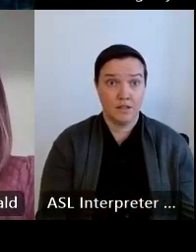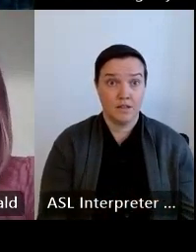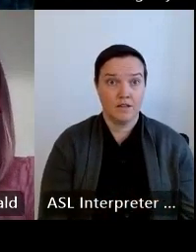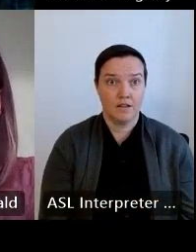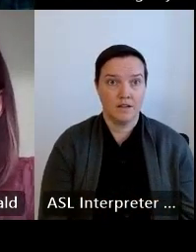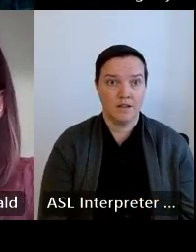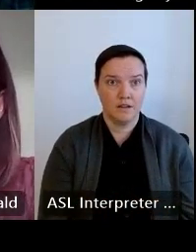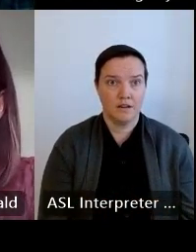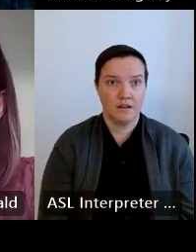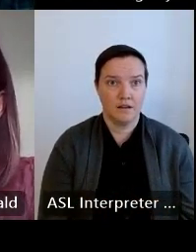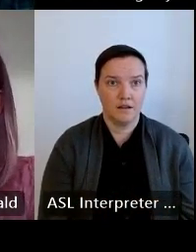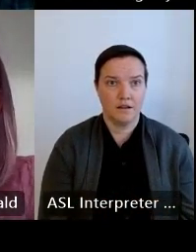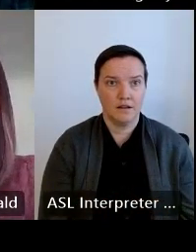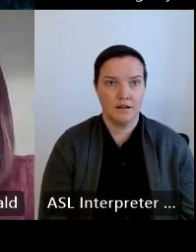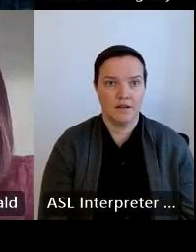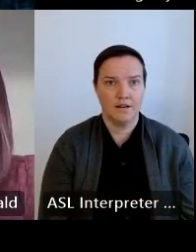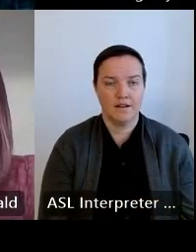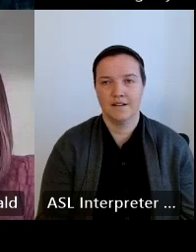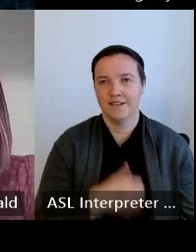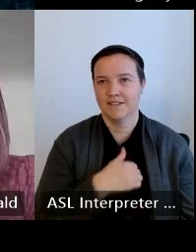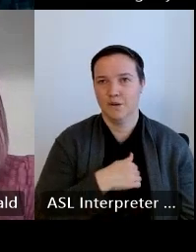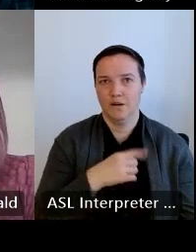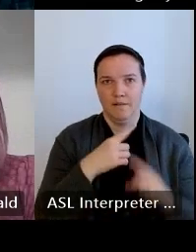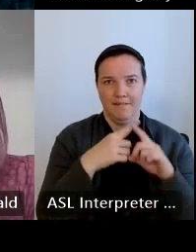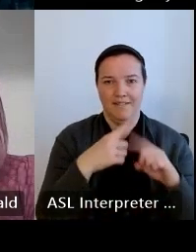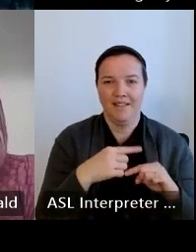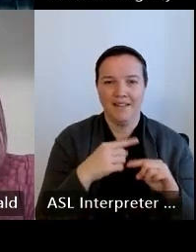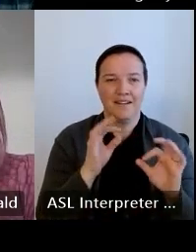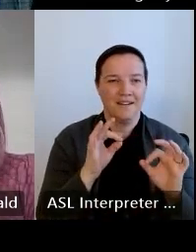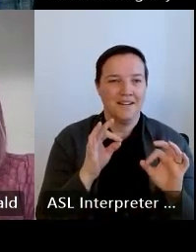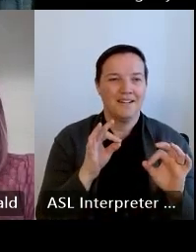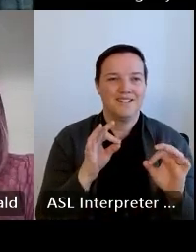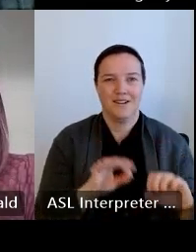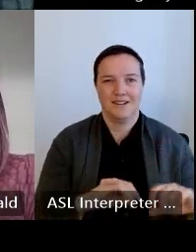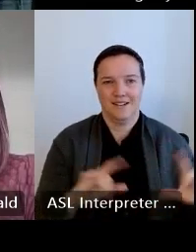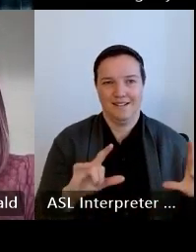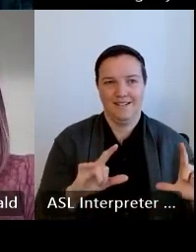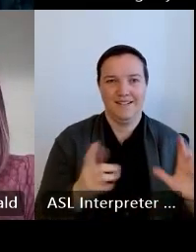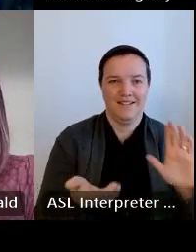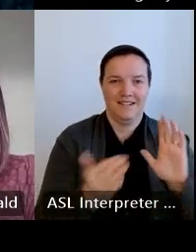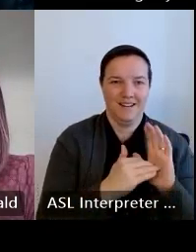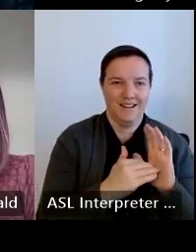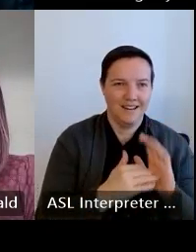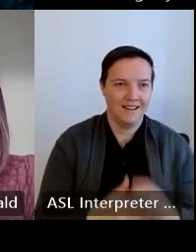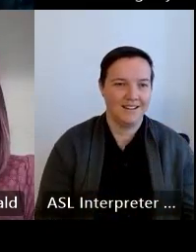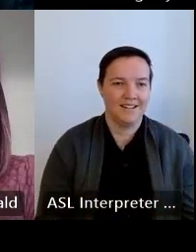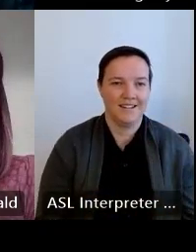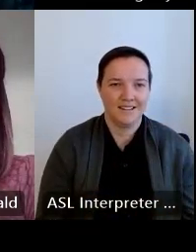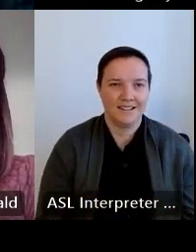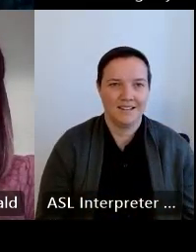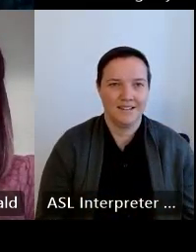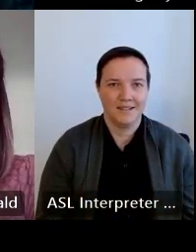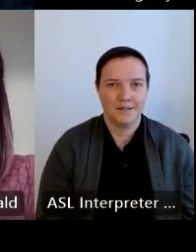Right. Sorry, I'm just getting our slides back up. Sure.